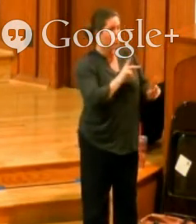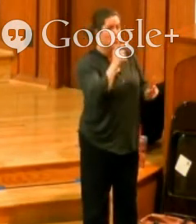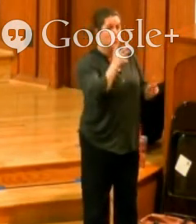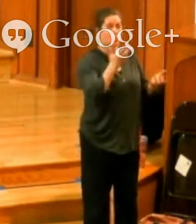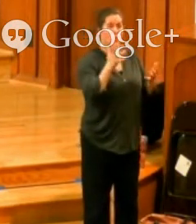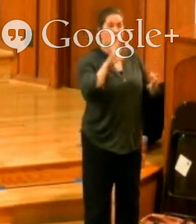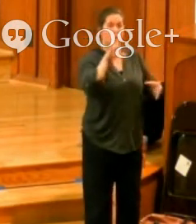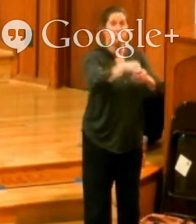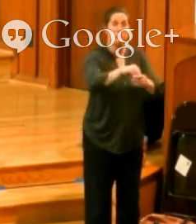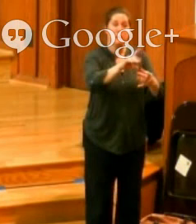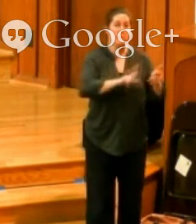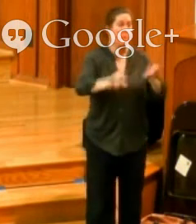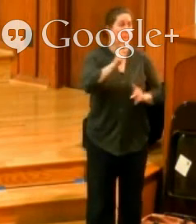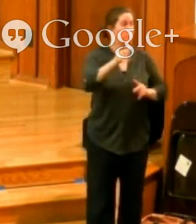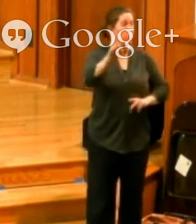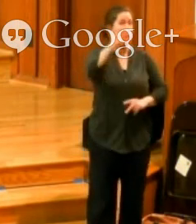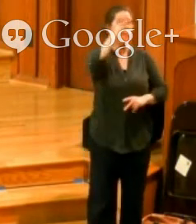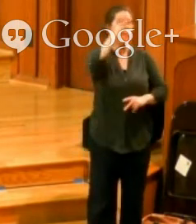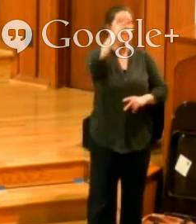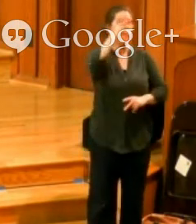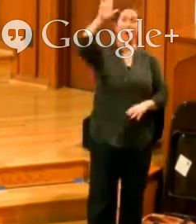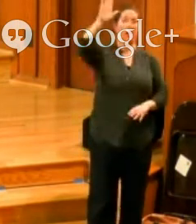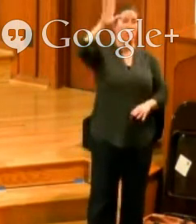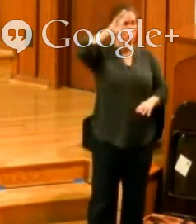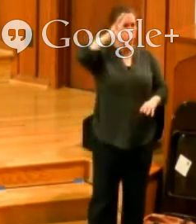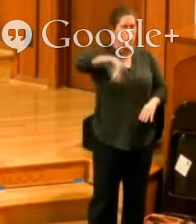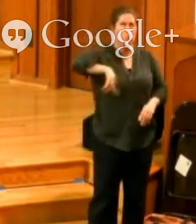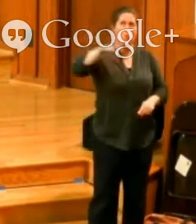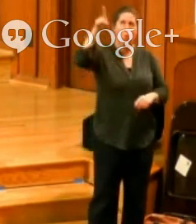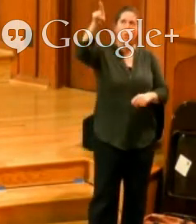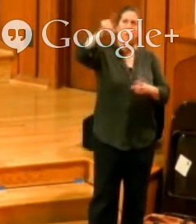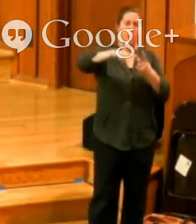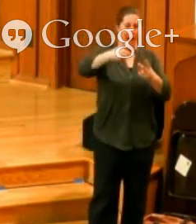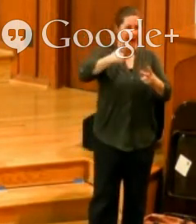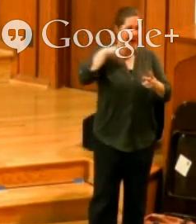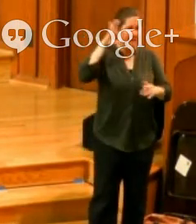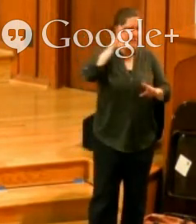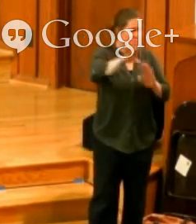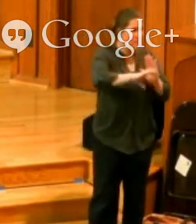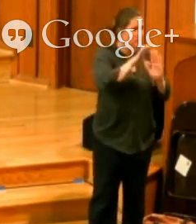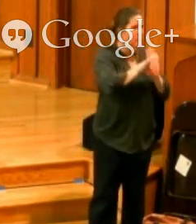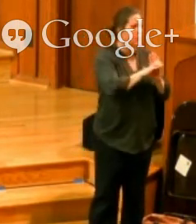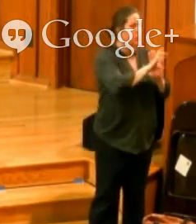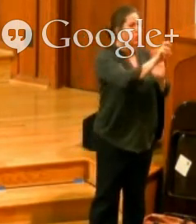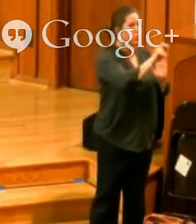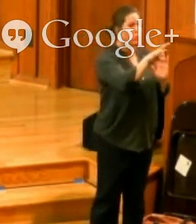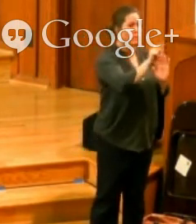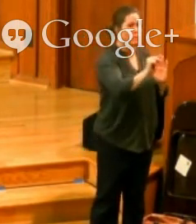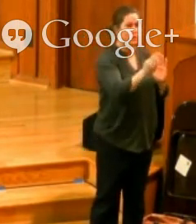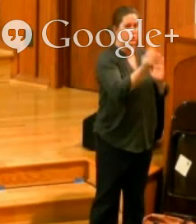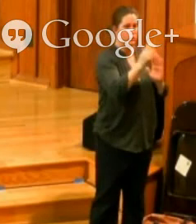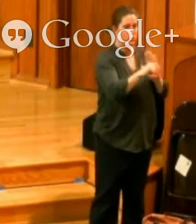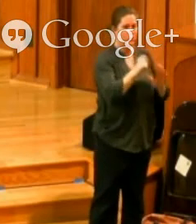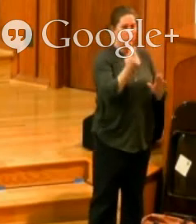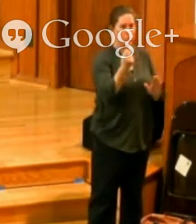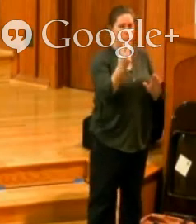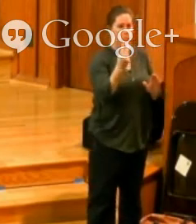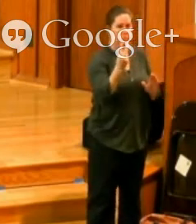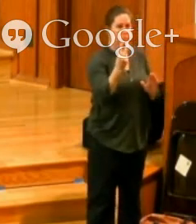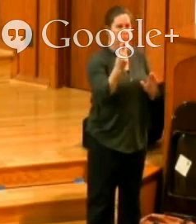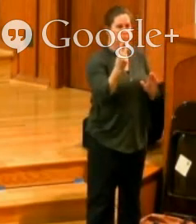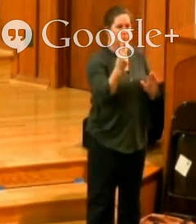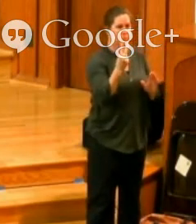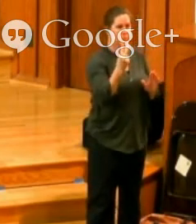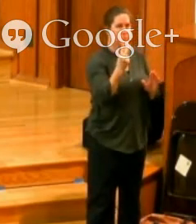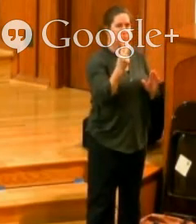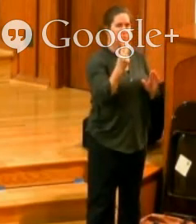God? The people that know him and that have his character represented. It says, Revelation 14, verse 12, how we can be a part of those people. It says, here is